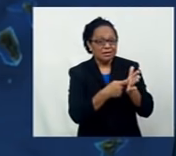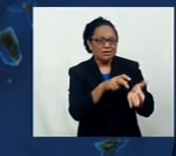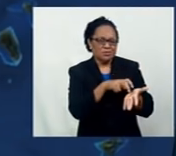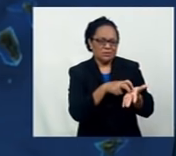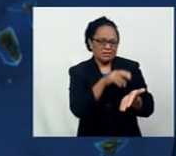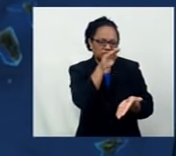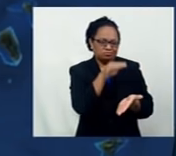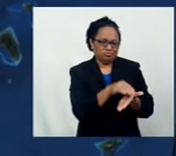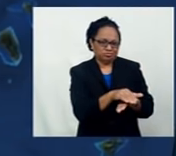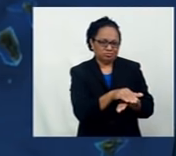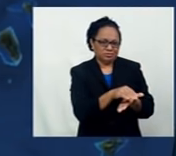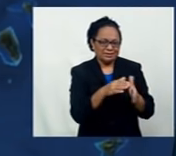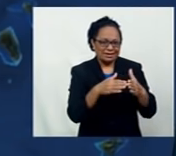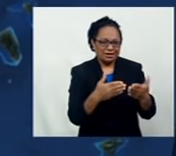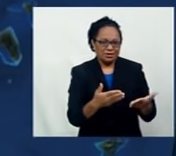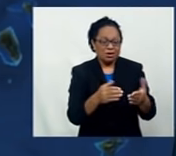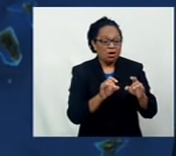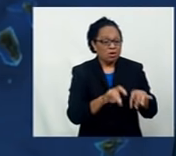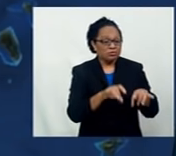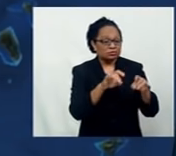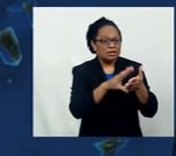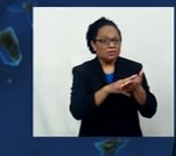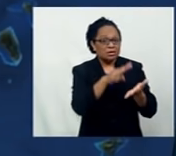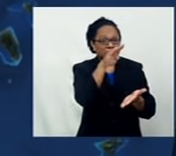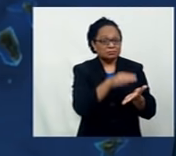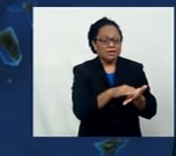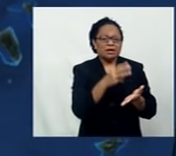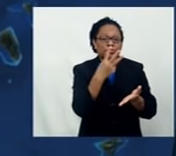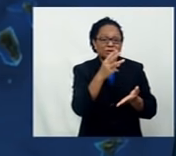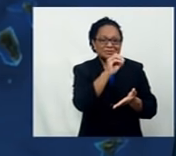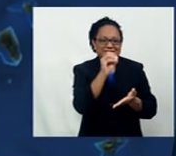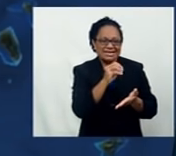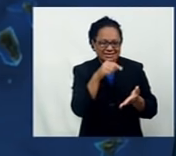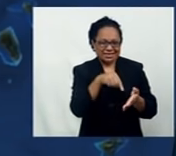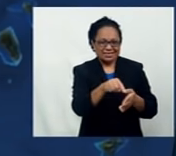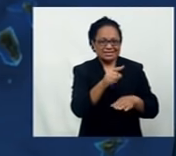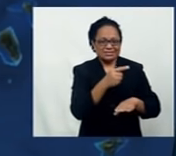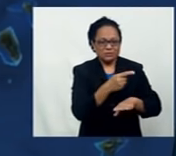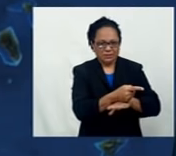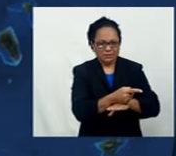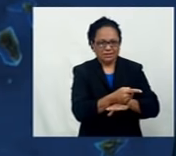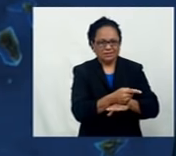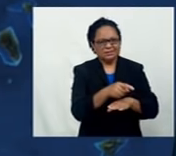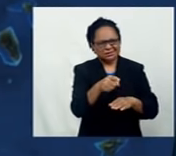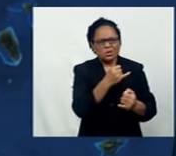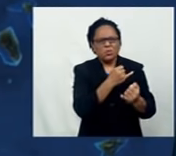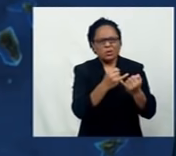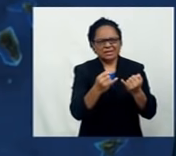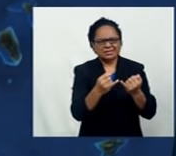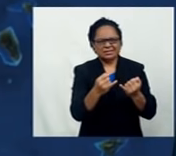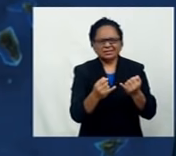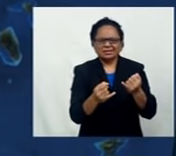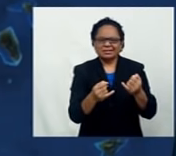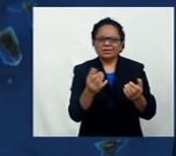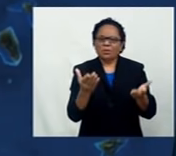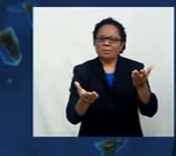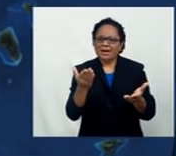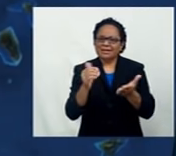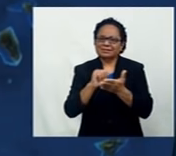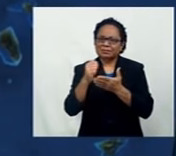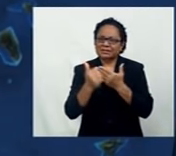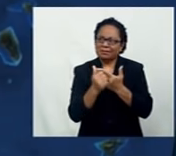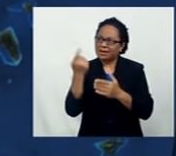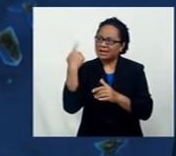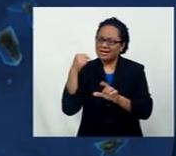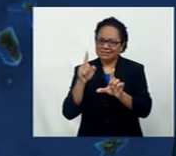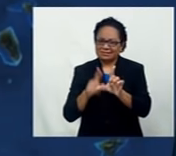9-month lows. Aussie dollar has fallen 3% this week, on track for its worst performance since September of last year, with